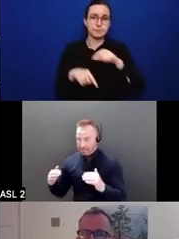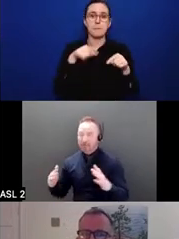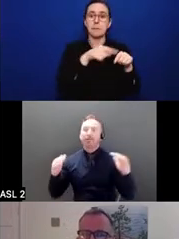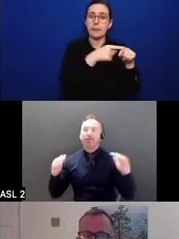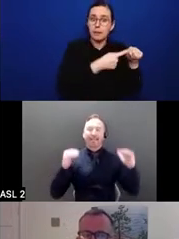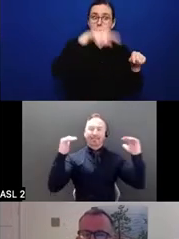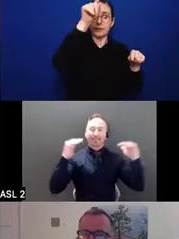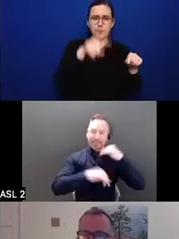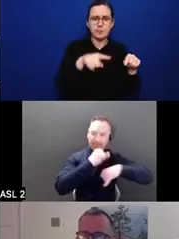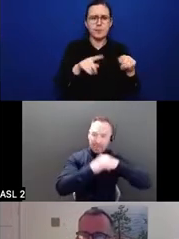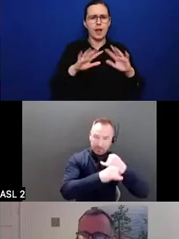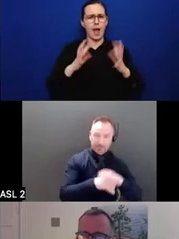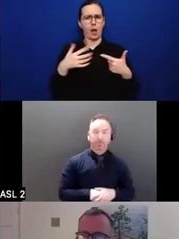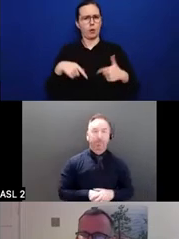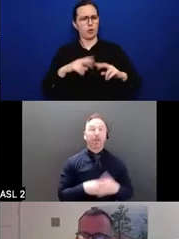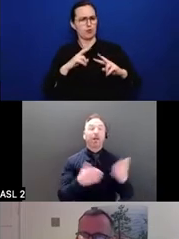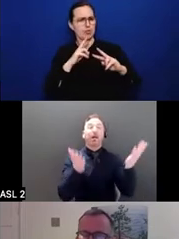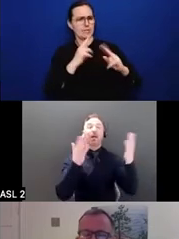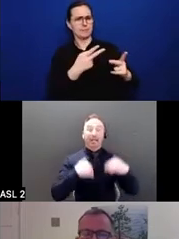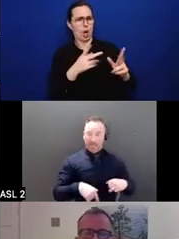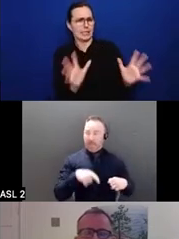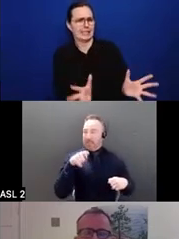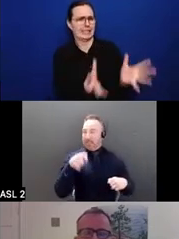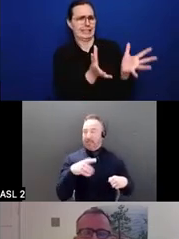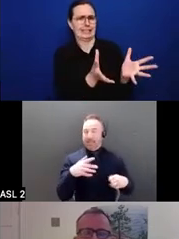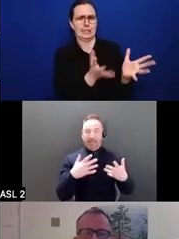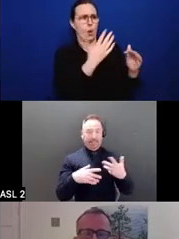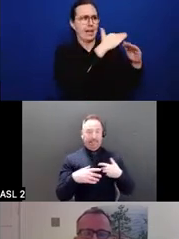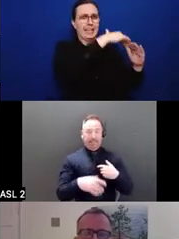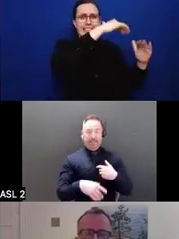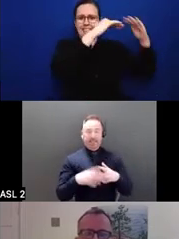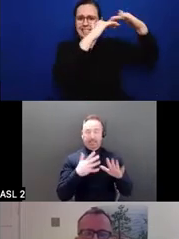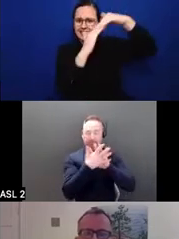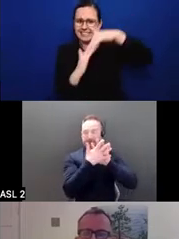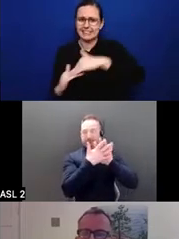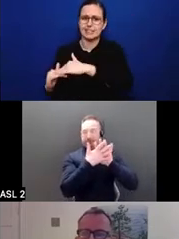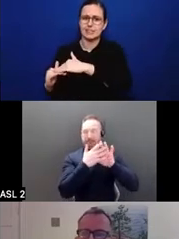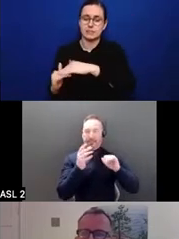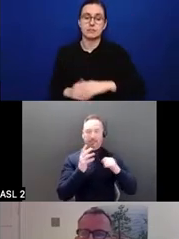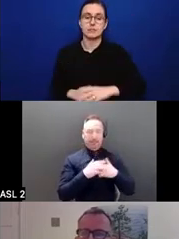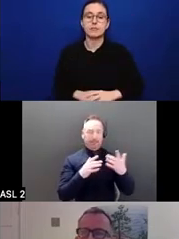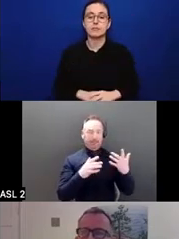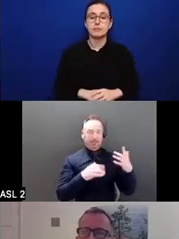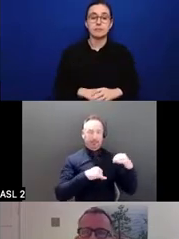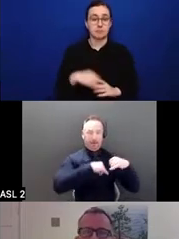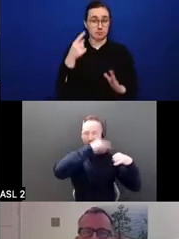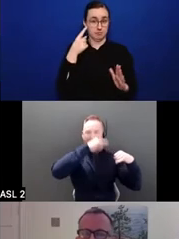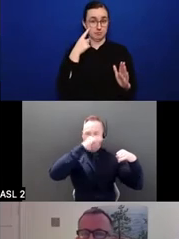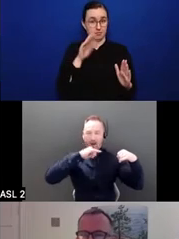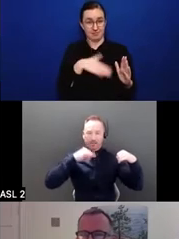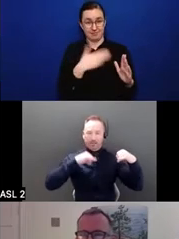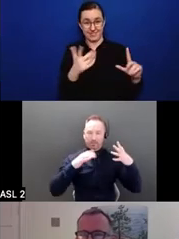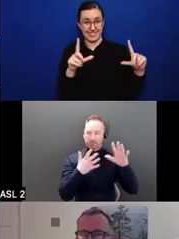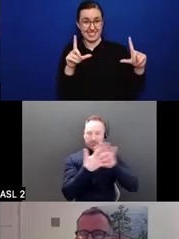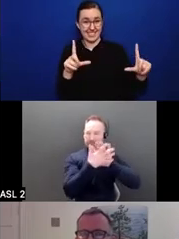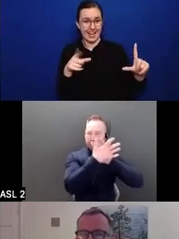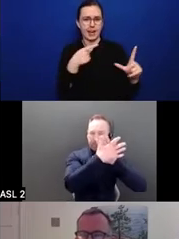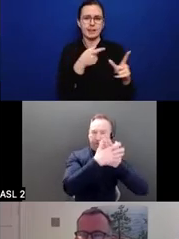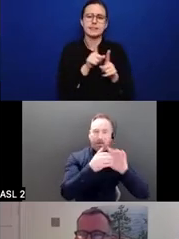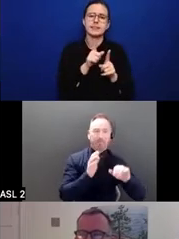This is an even more busy graphic on the screen, and it shows something called the Stringency